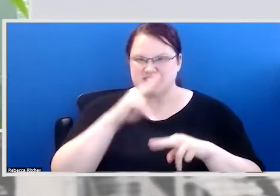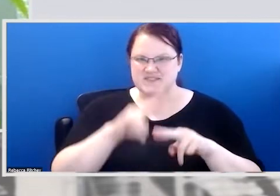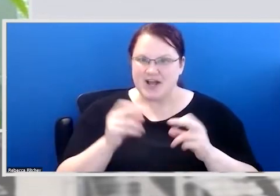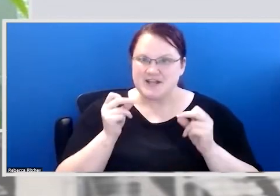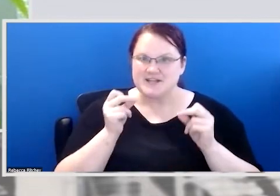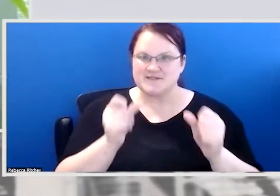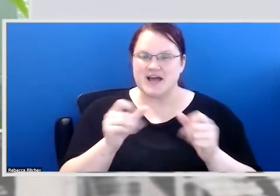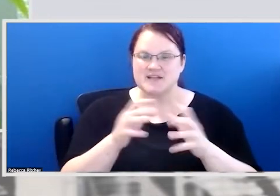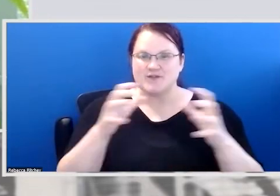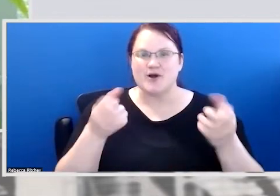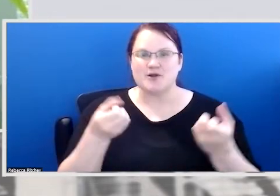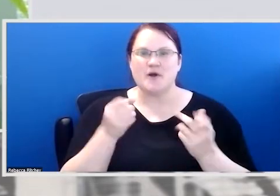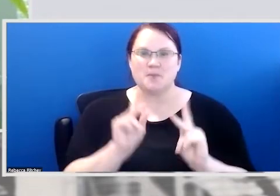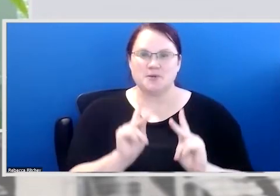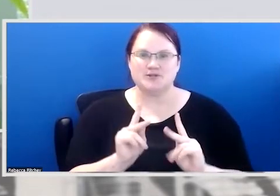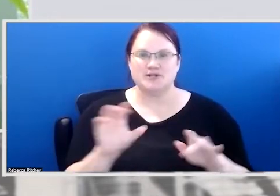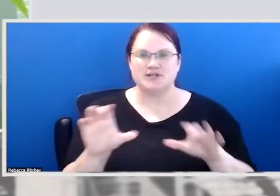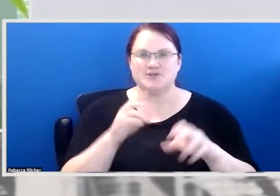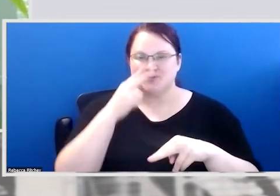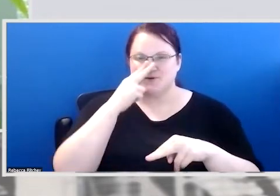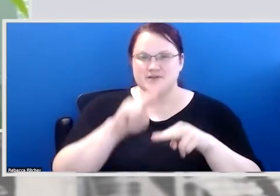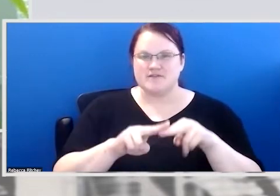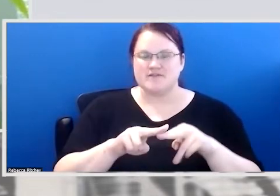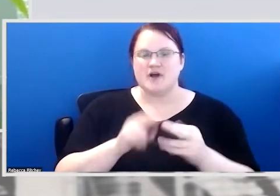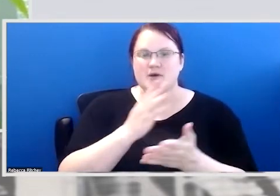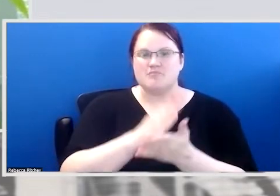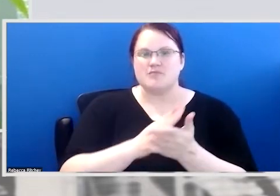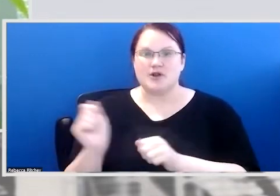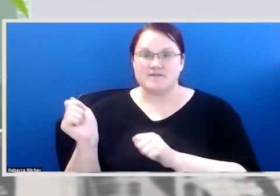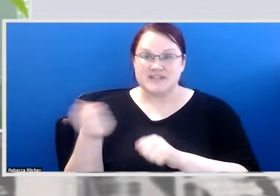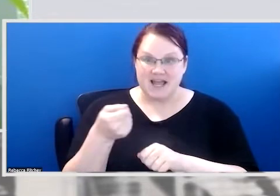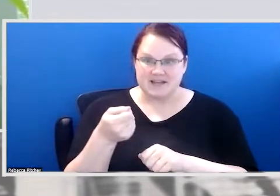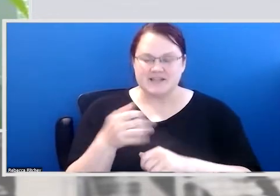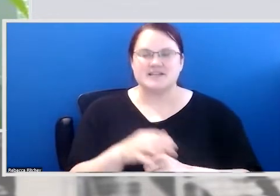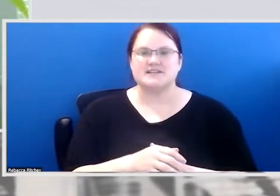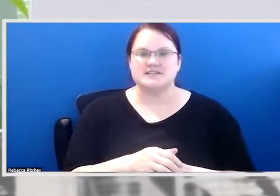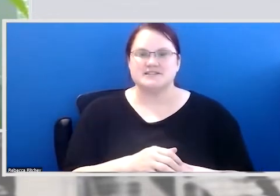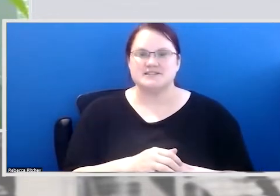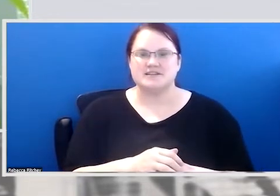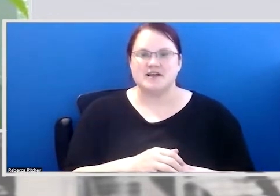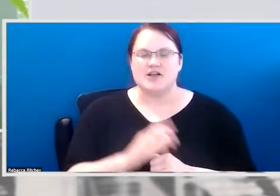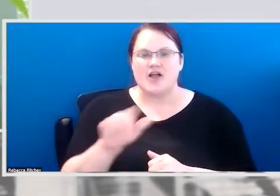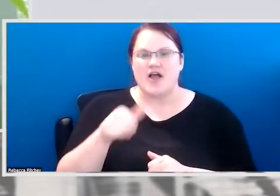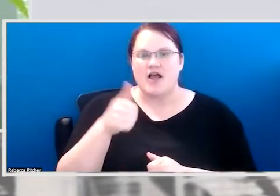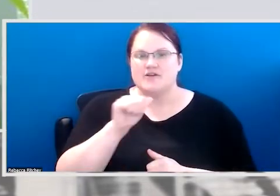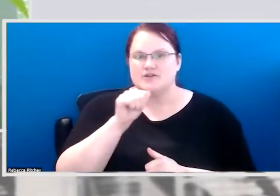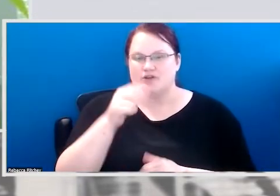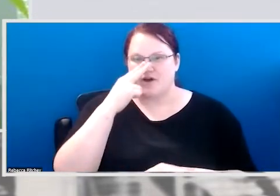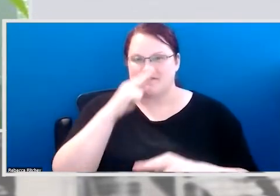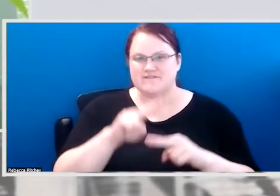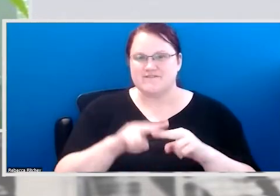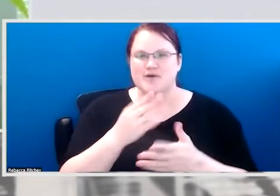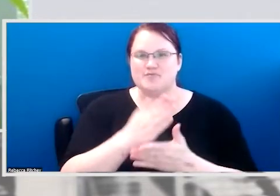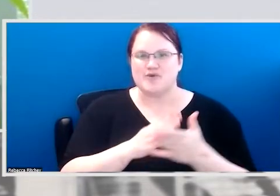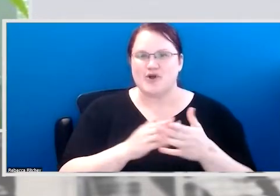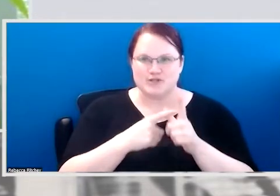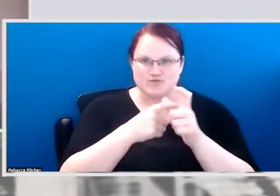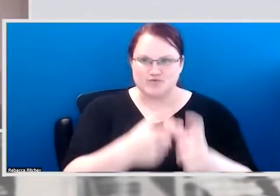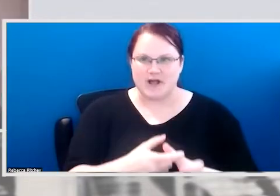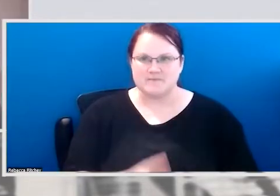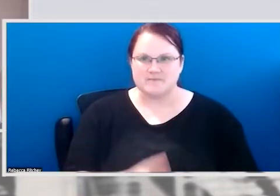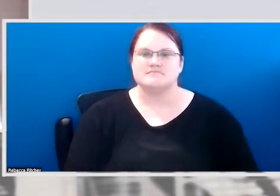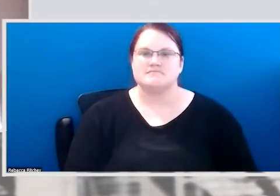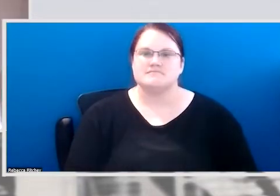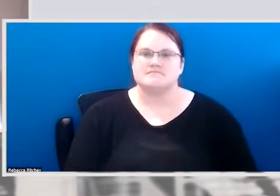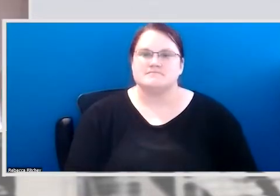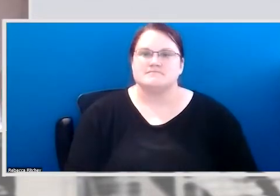of opportunities to do the fun part of tennis, which is hit the ball, and do less of the non-fun part, which is run. Hey Dave, this